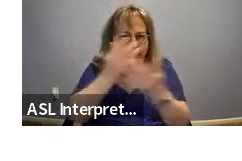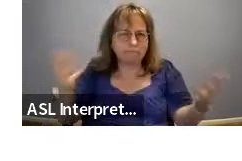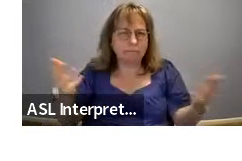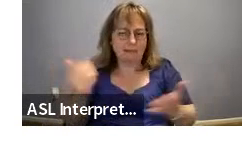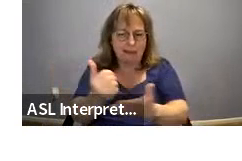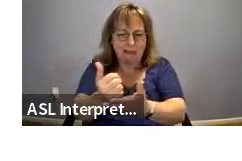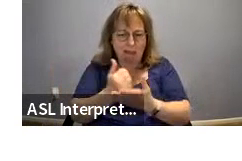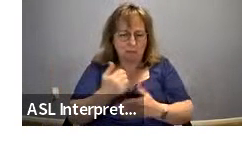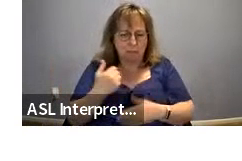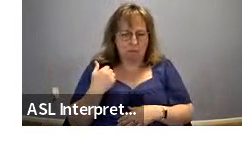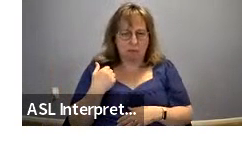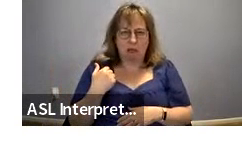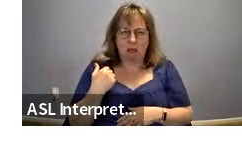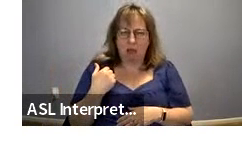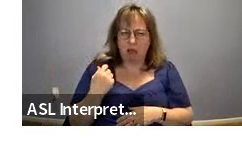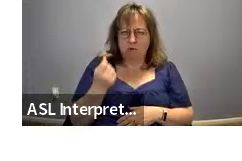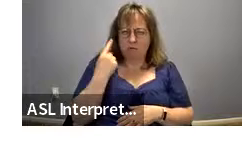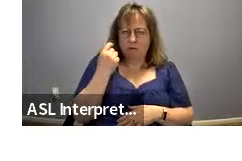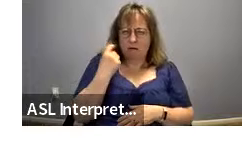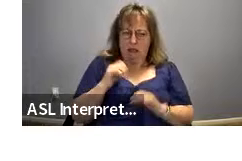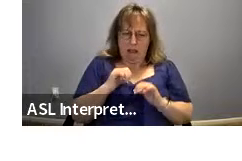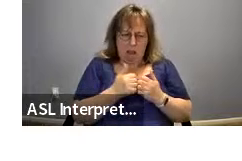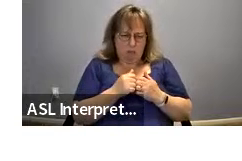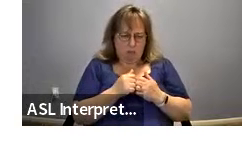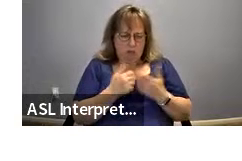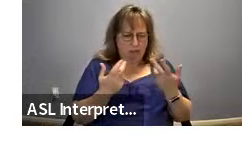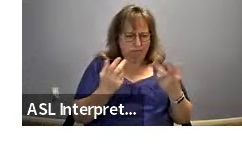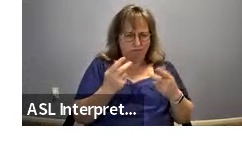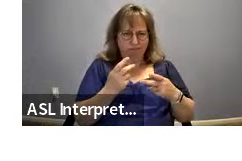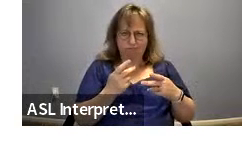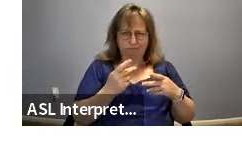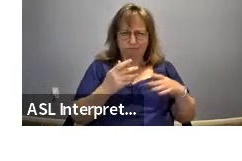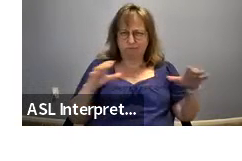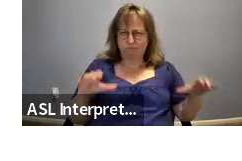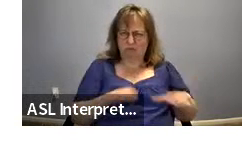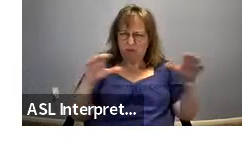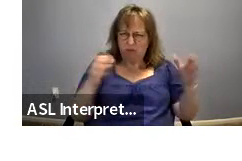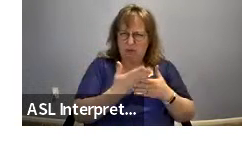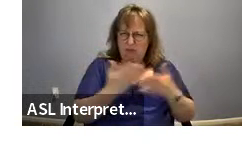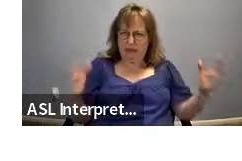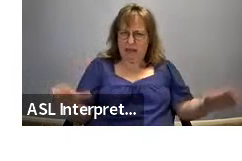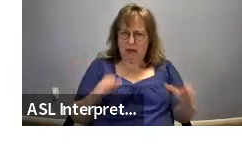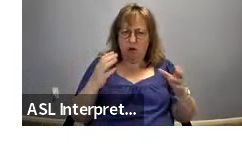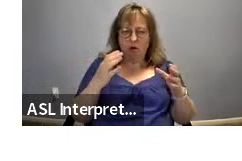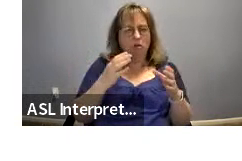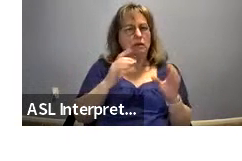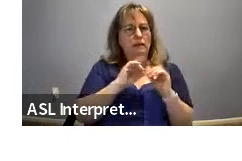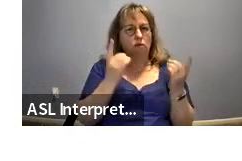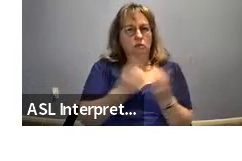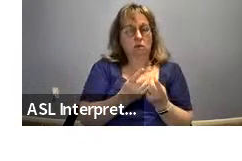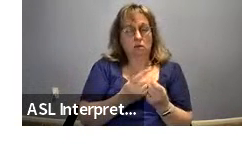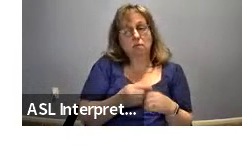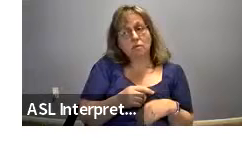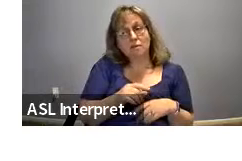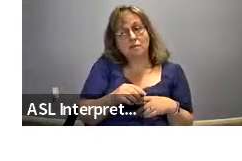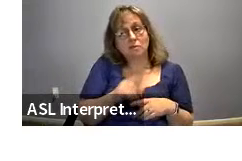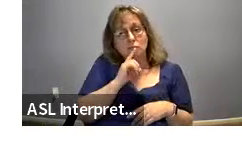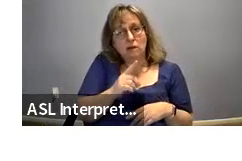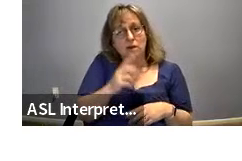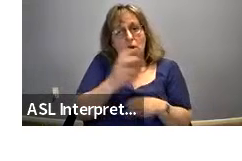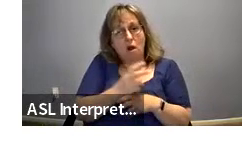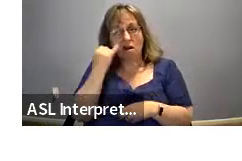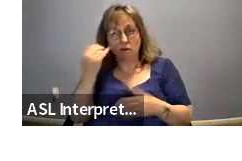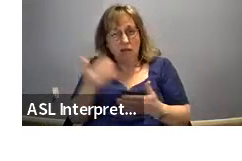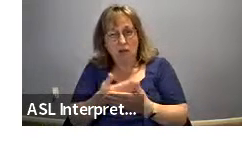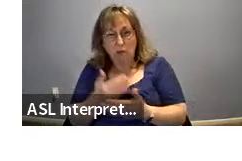of our district, which sometimes can be complicated if you're new to the district, a new parent. Again, and we hope that